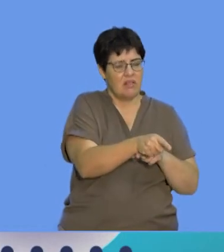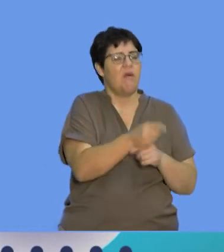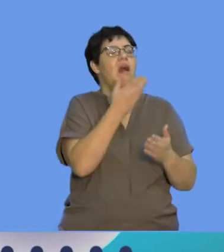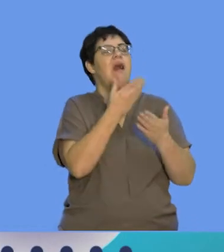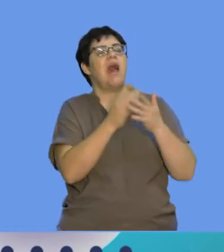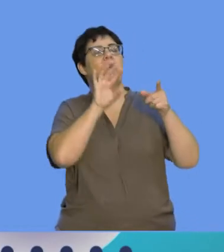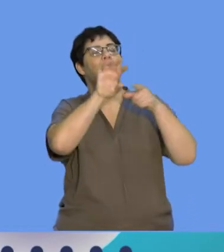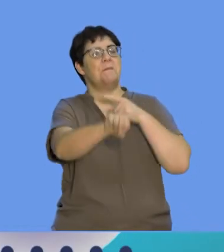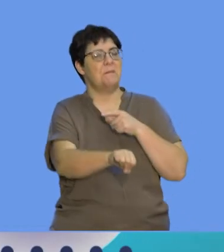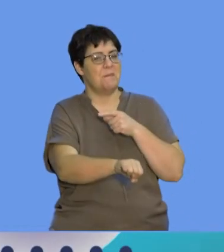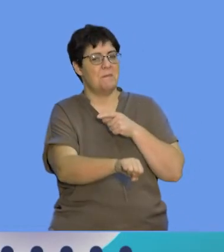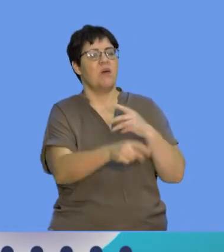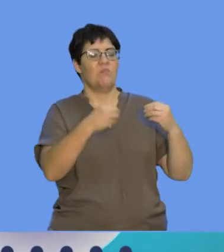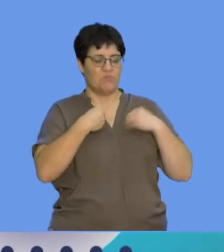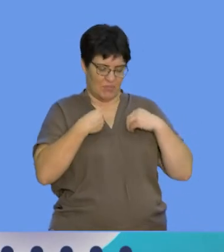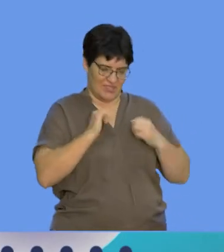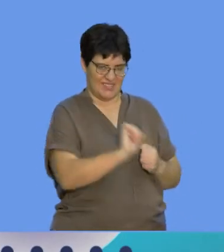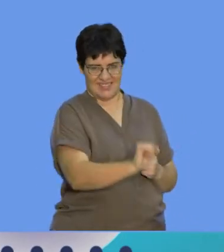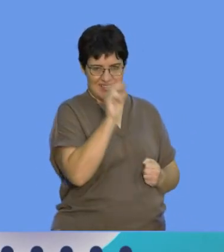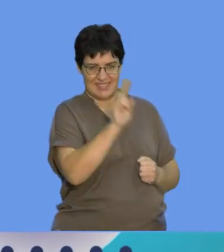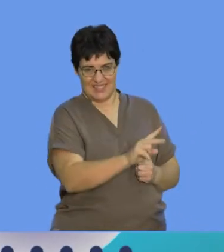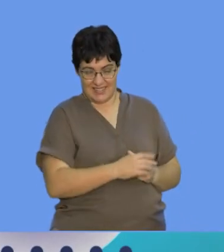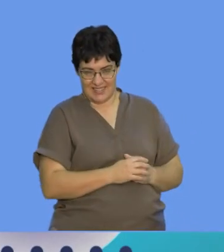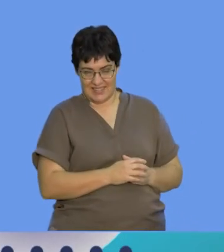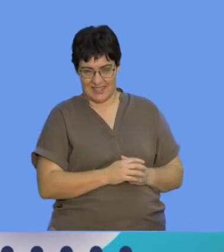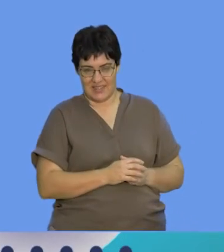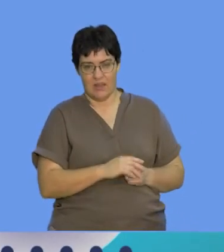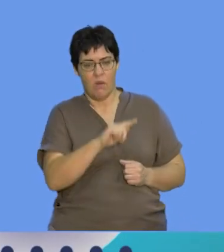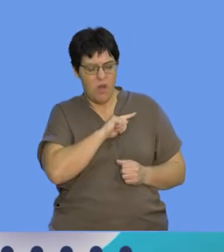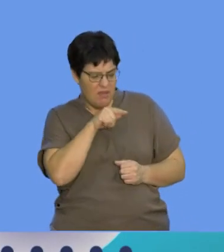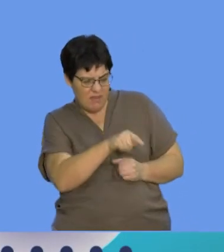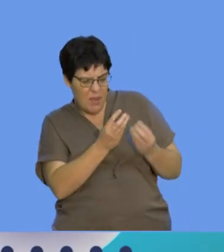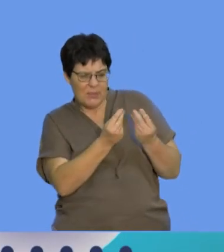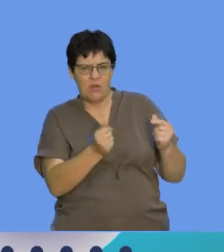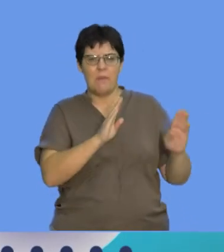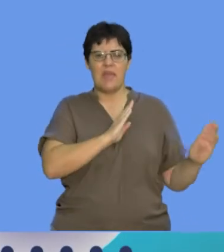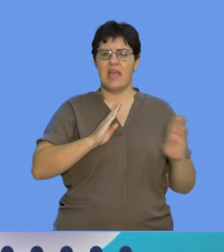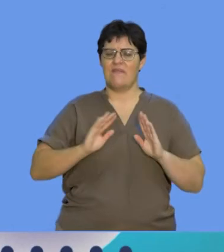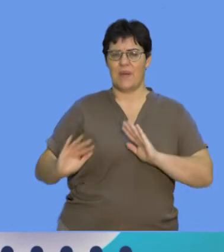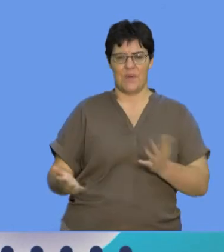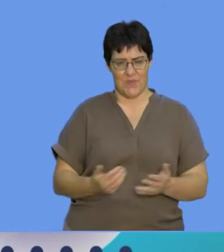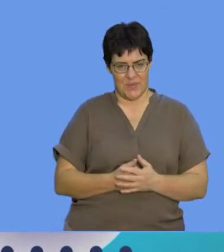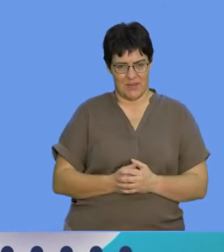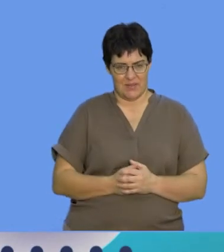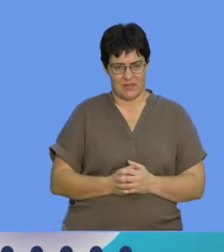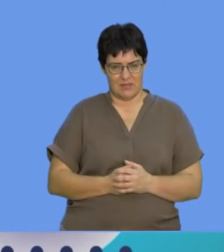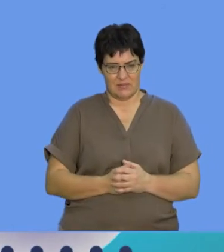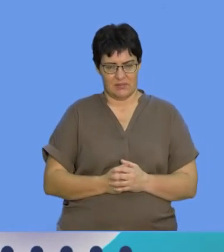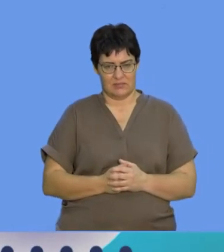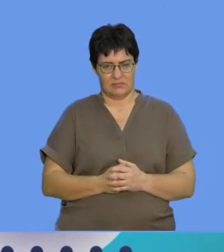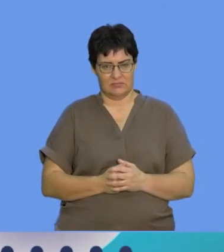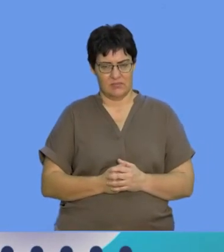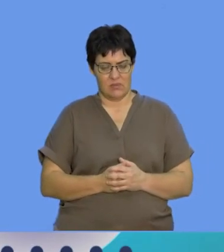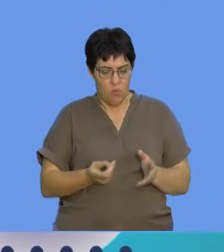understand its properties, because how a particular material behaves or, whatever happens to